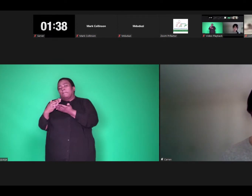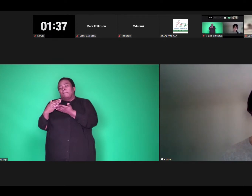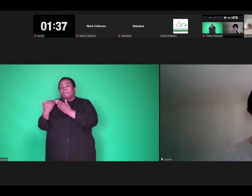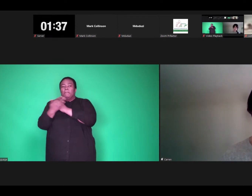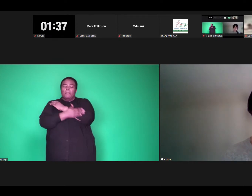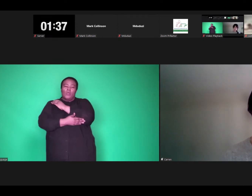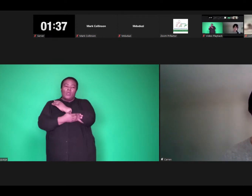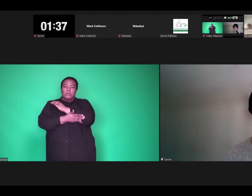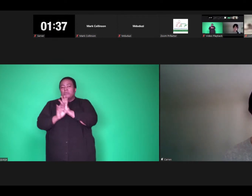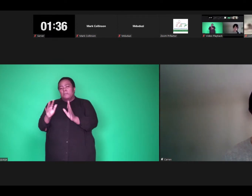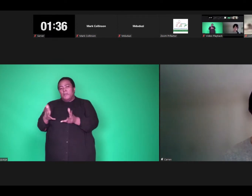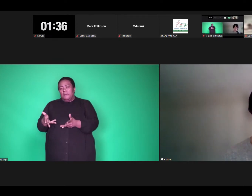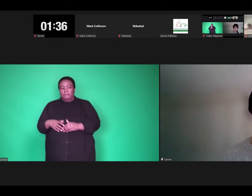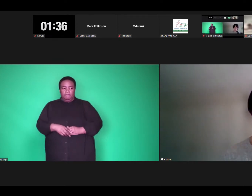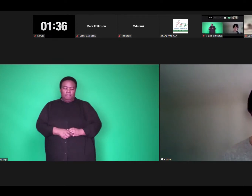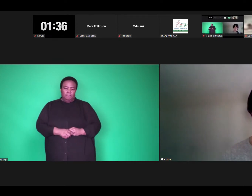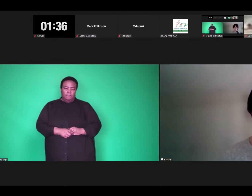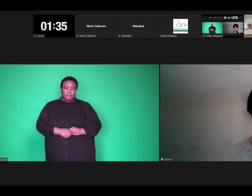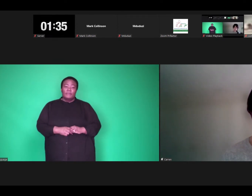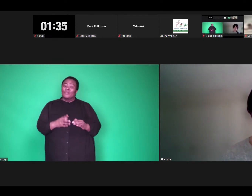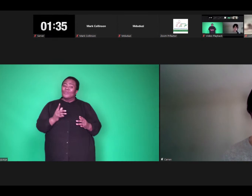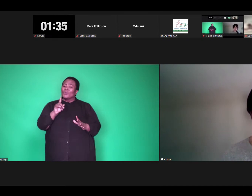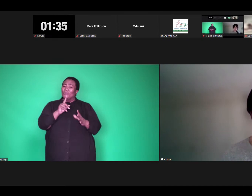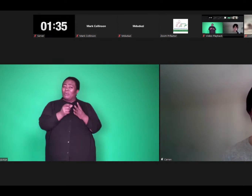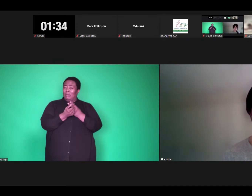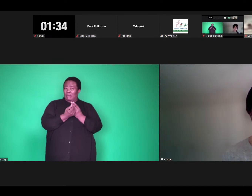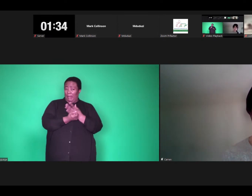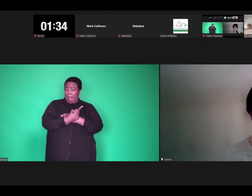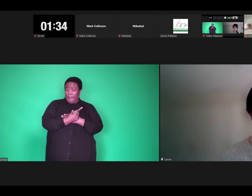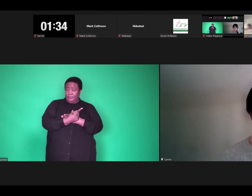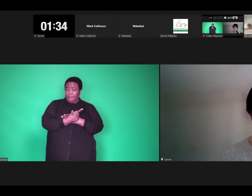Okay. What happens is that